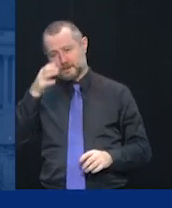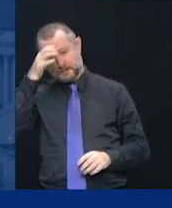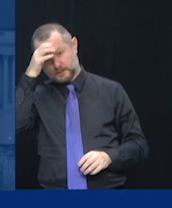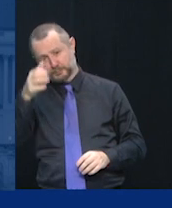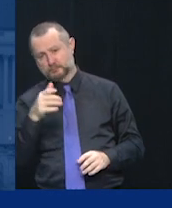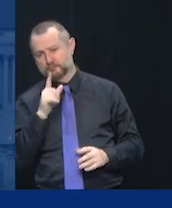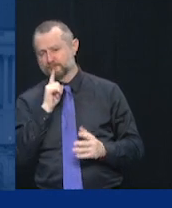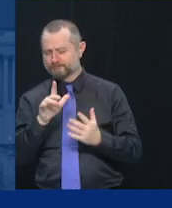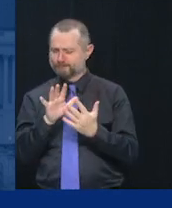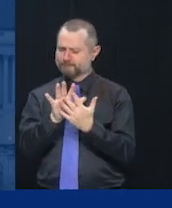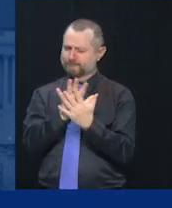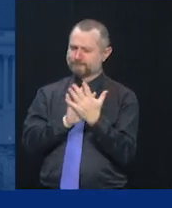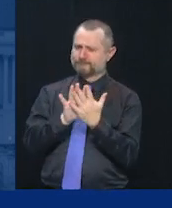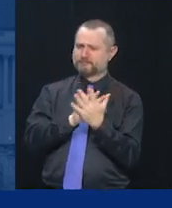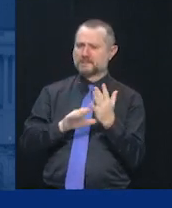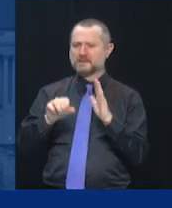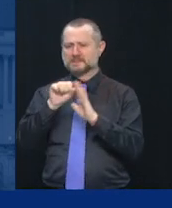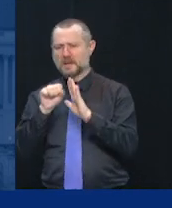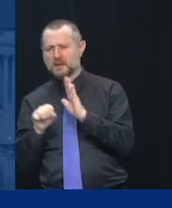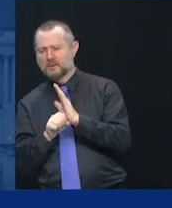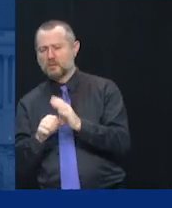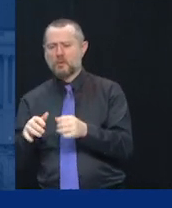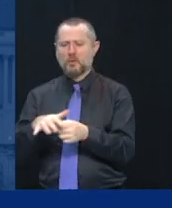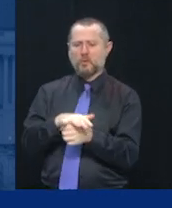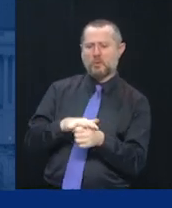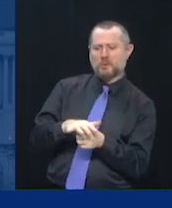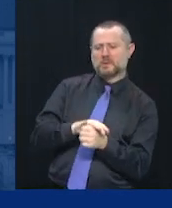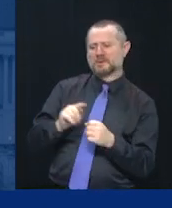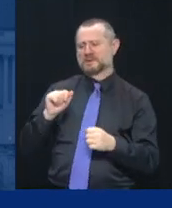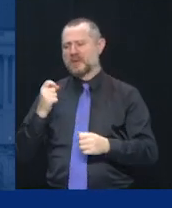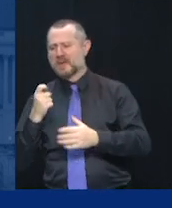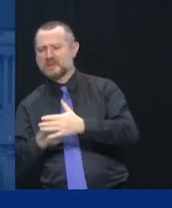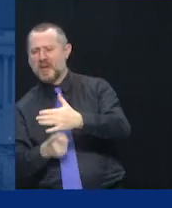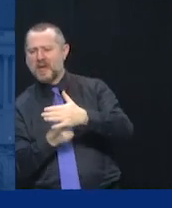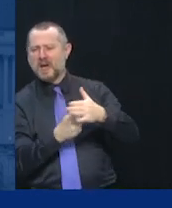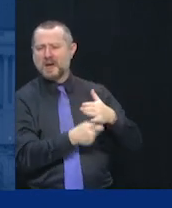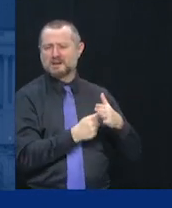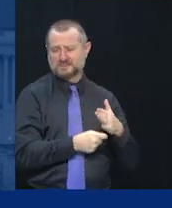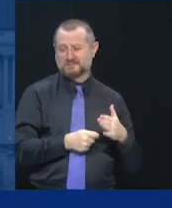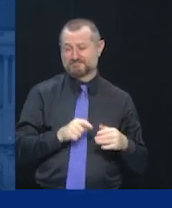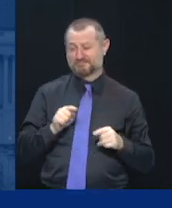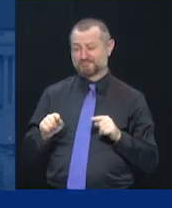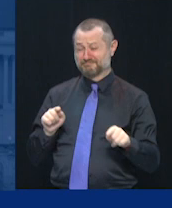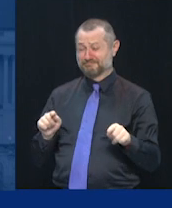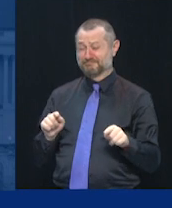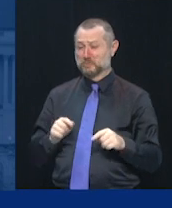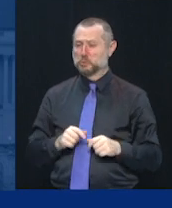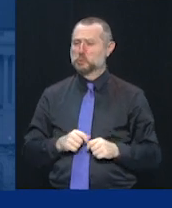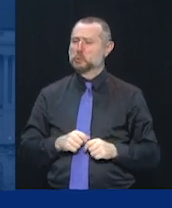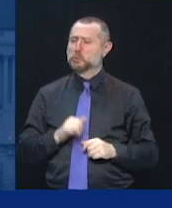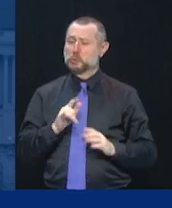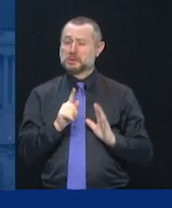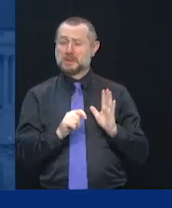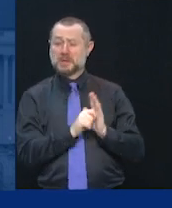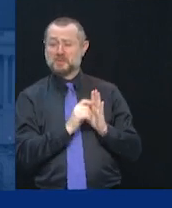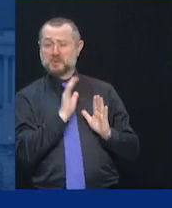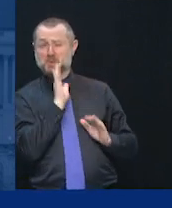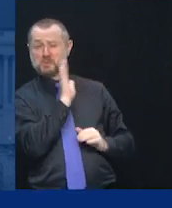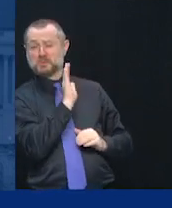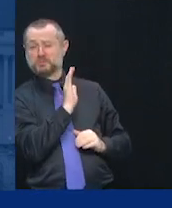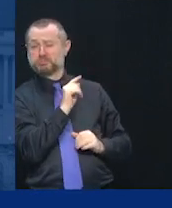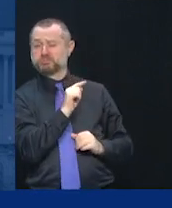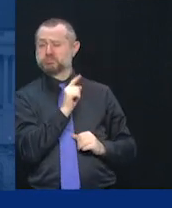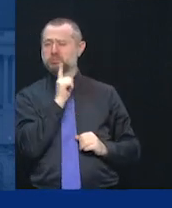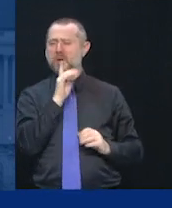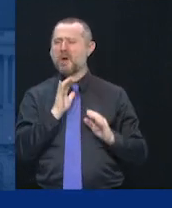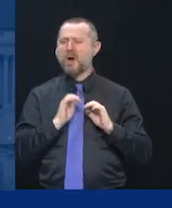local taxes. But they, for the first time ever, taxed the taxes that